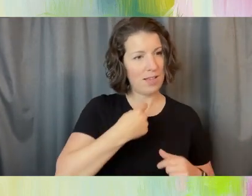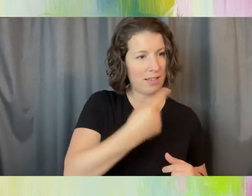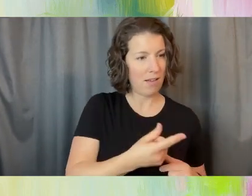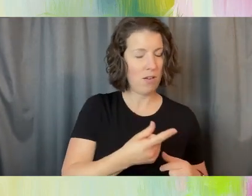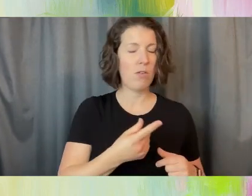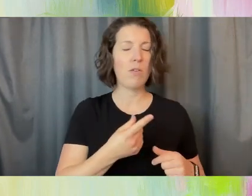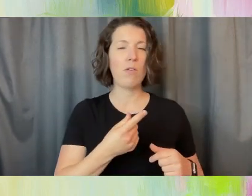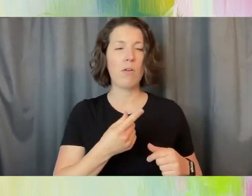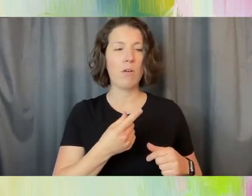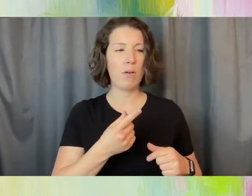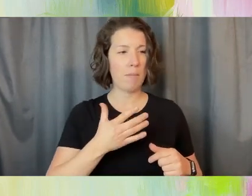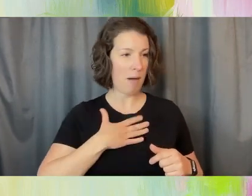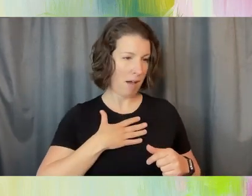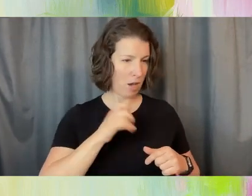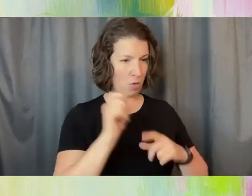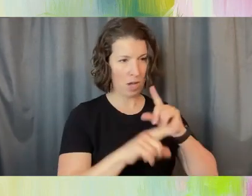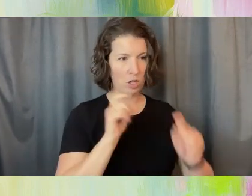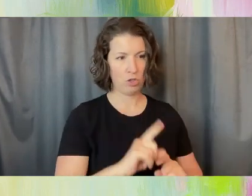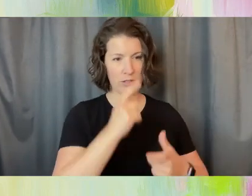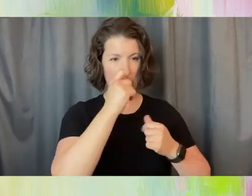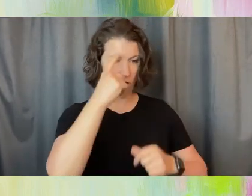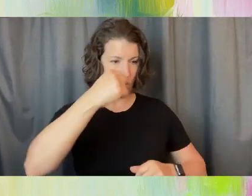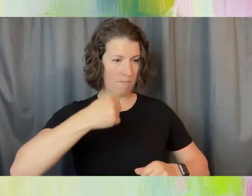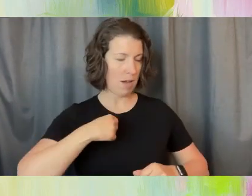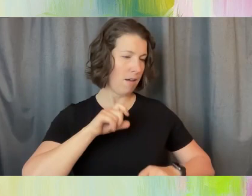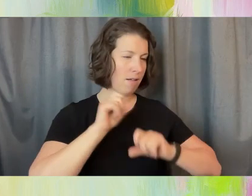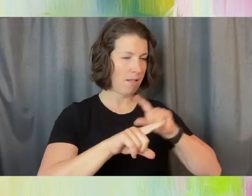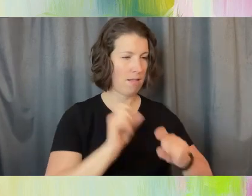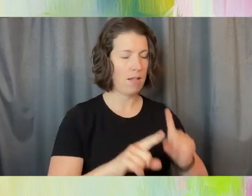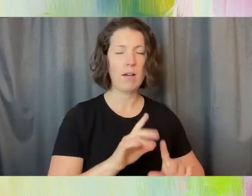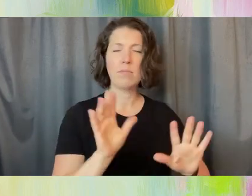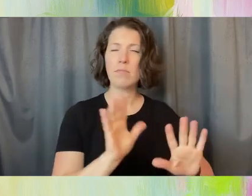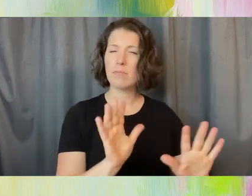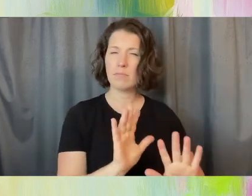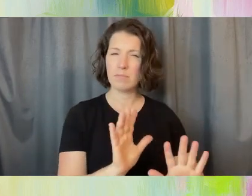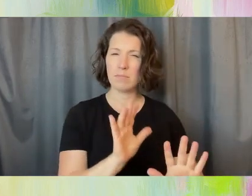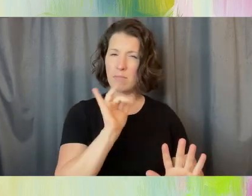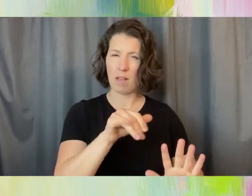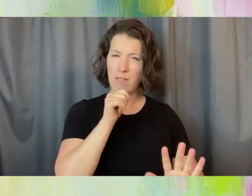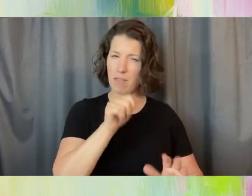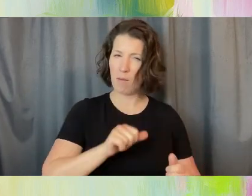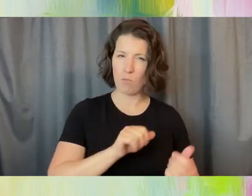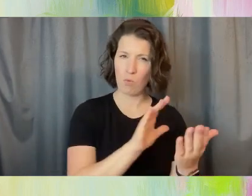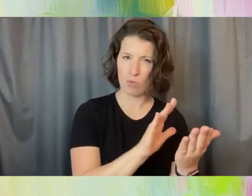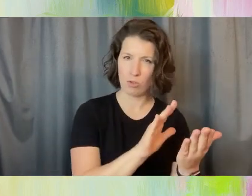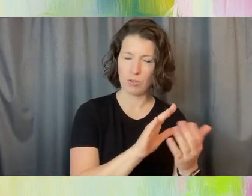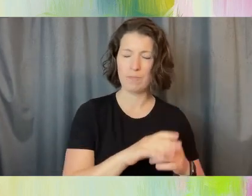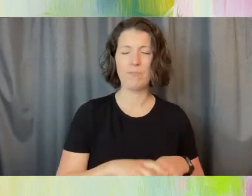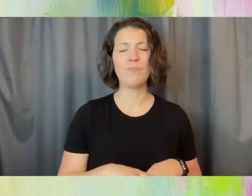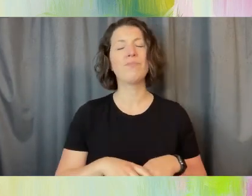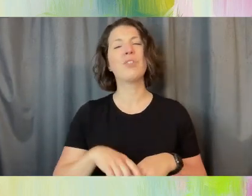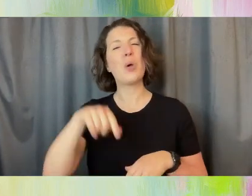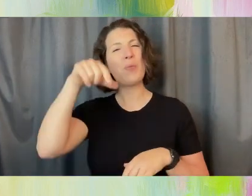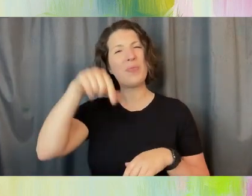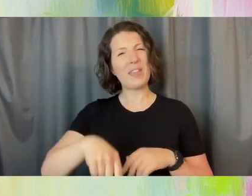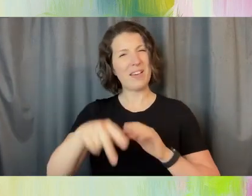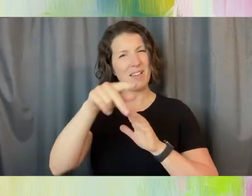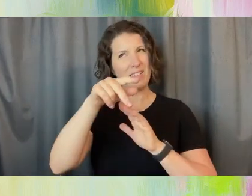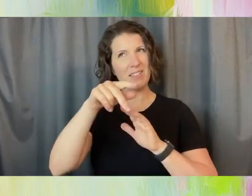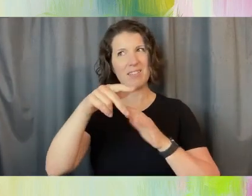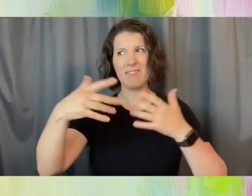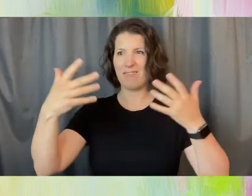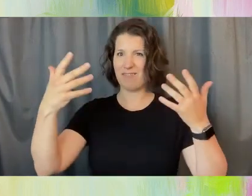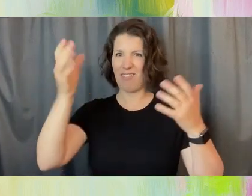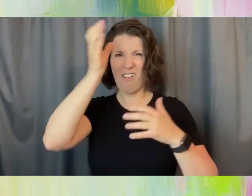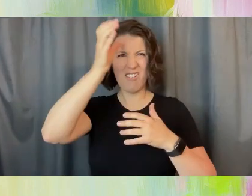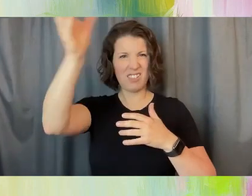that you find of interest to you. So this is something that's been woven through all of our policy consortia, particularly the